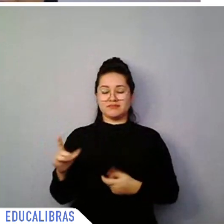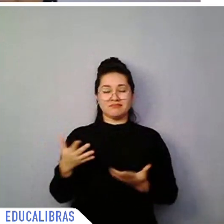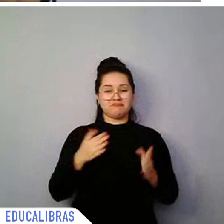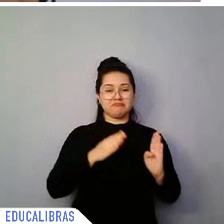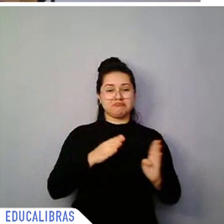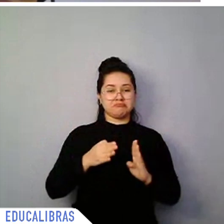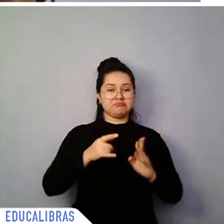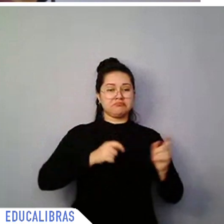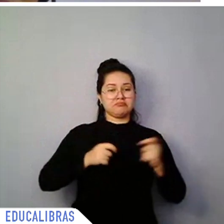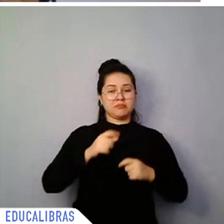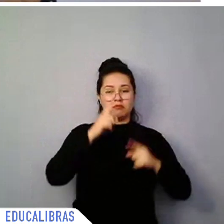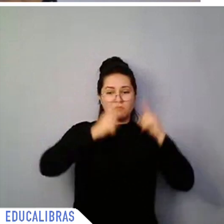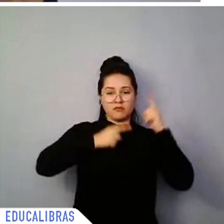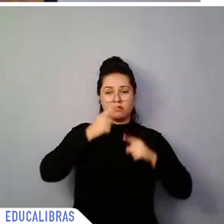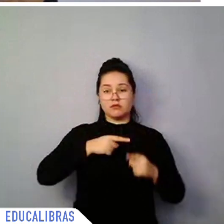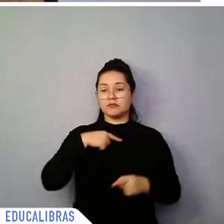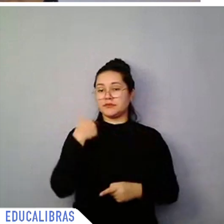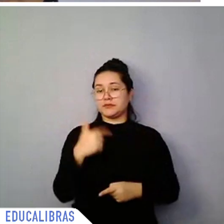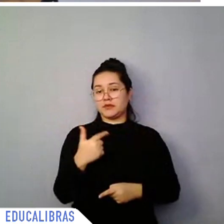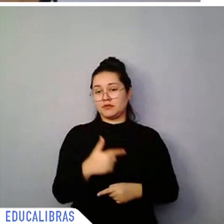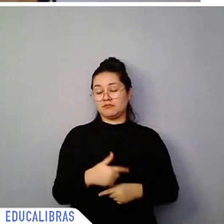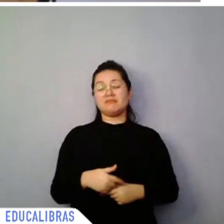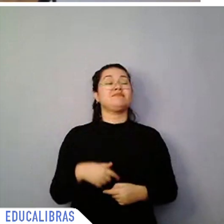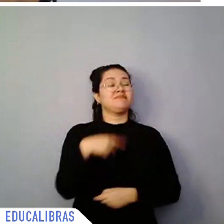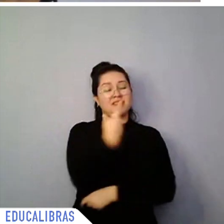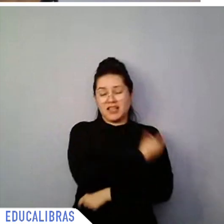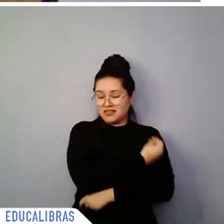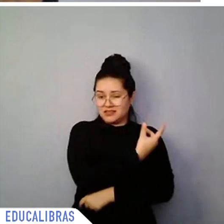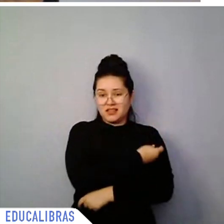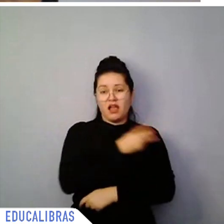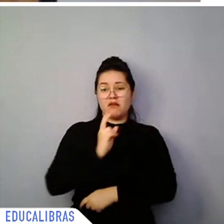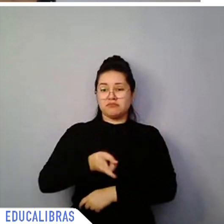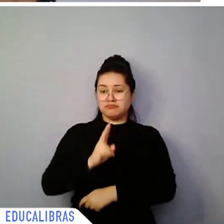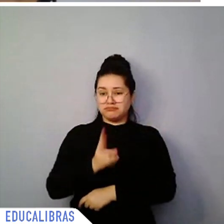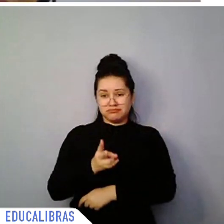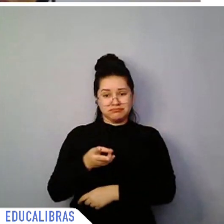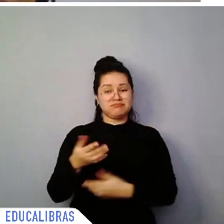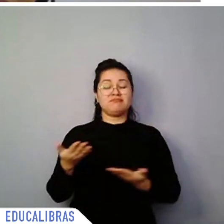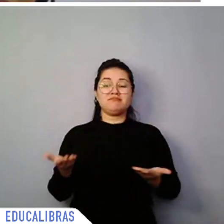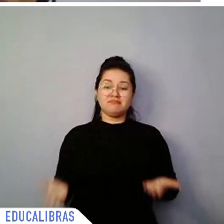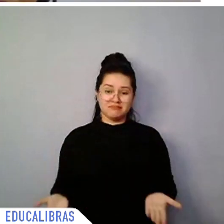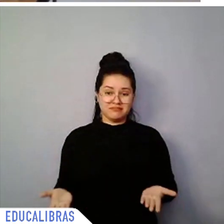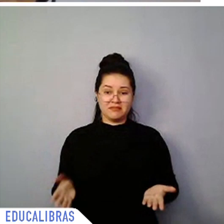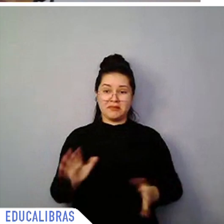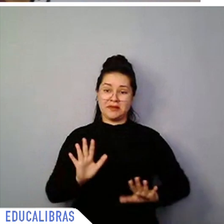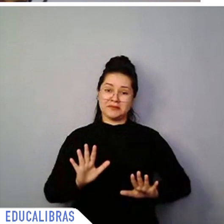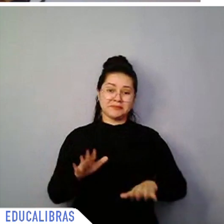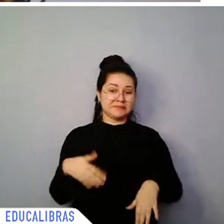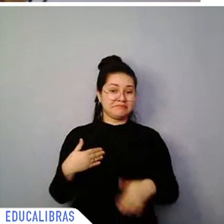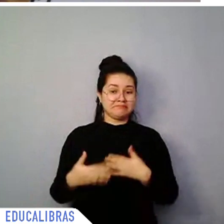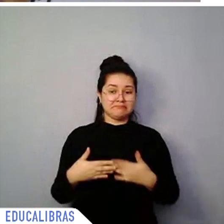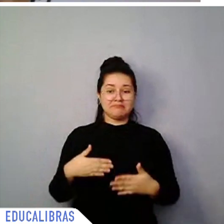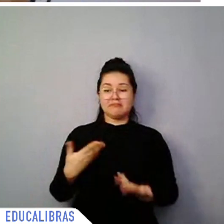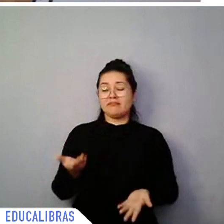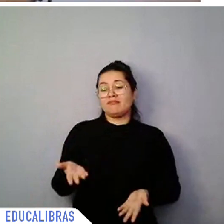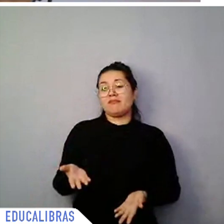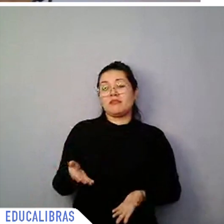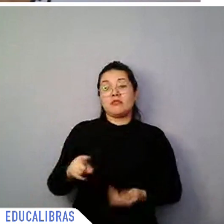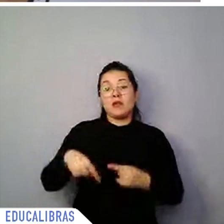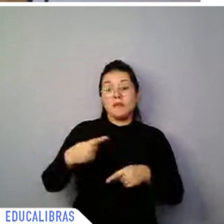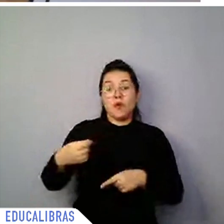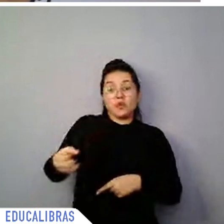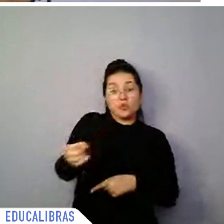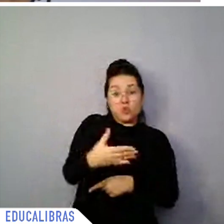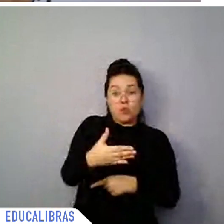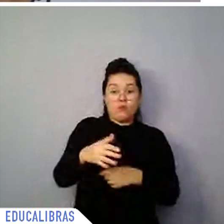Without coordination, we won't be able to live off that. Even with vaccines, the virus will continue to replicate in a